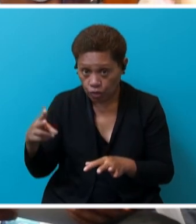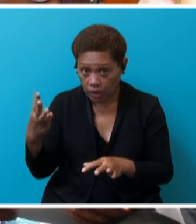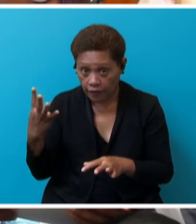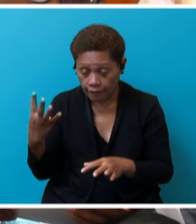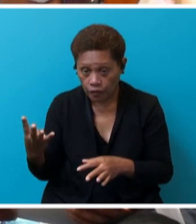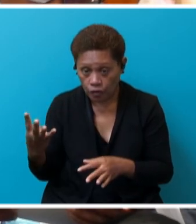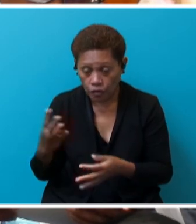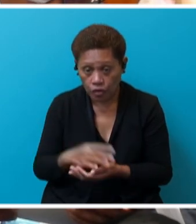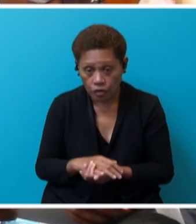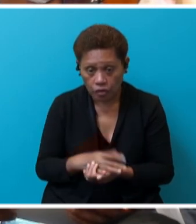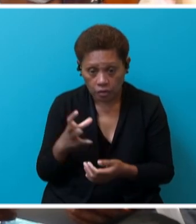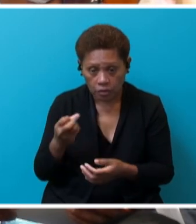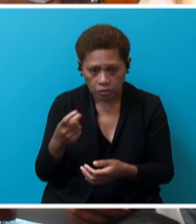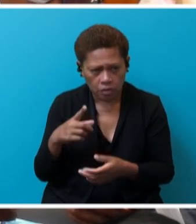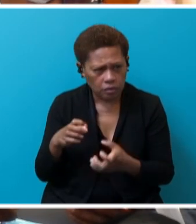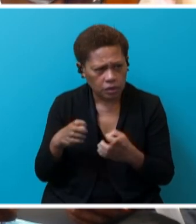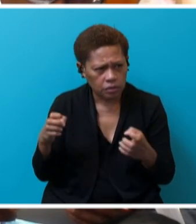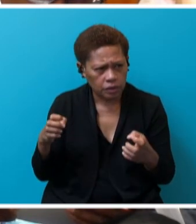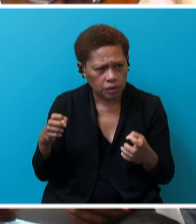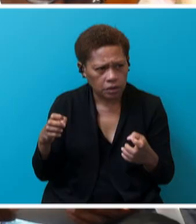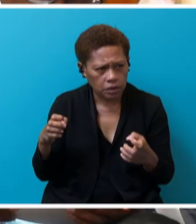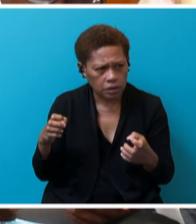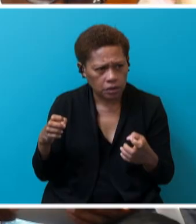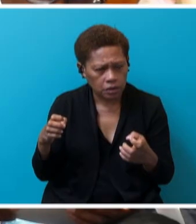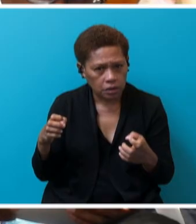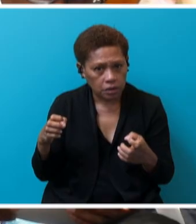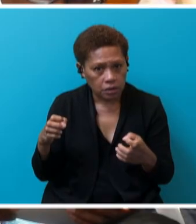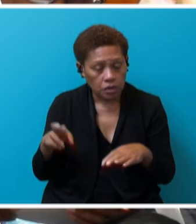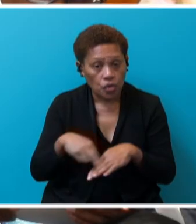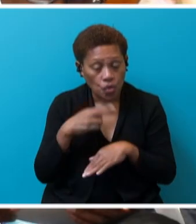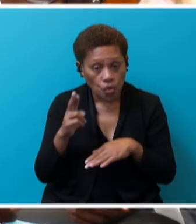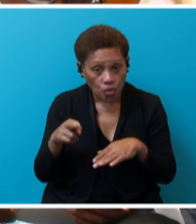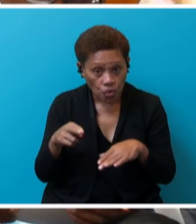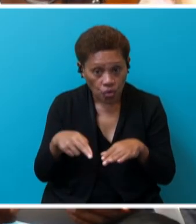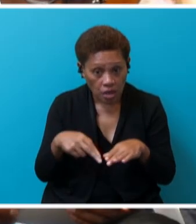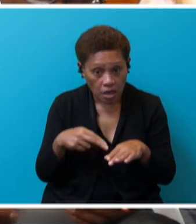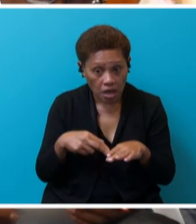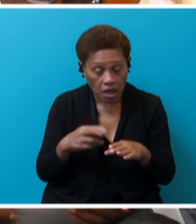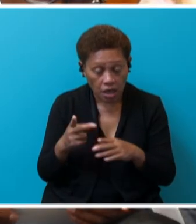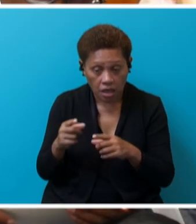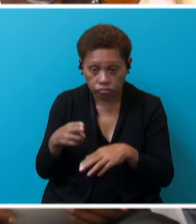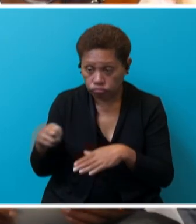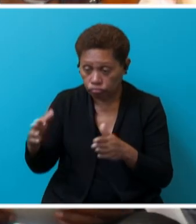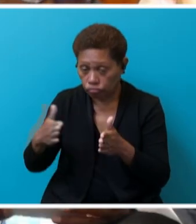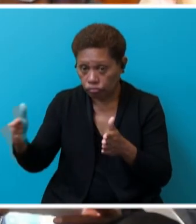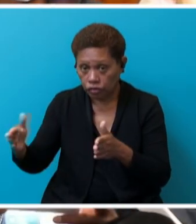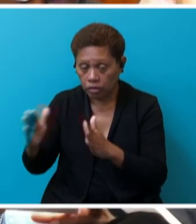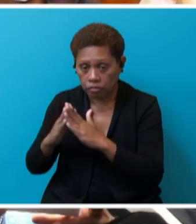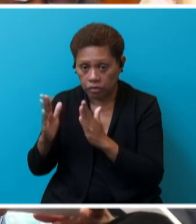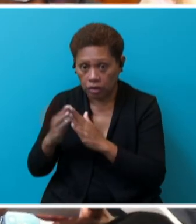expanding reach from our urban to rural areas. In the financial year